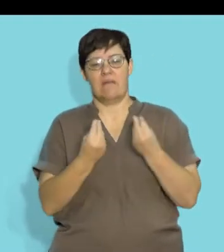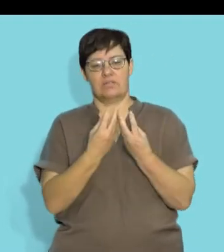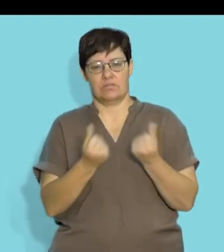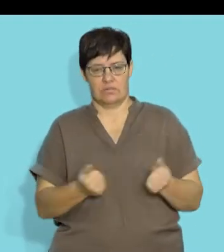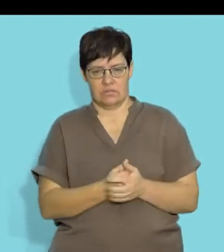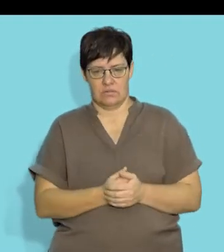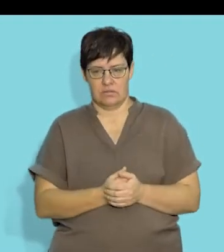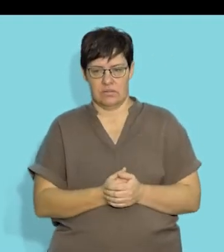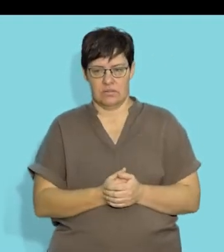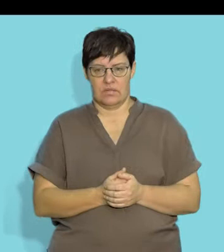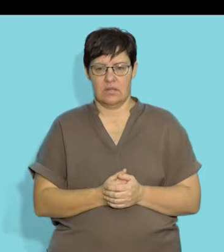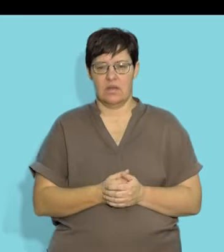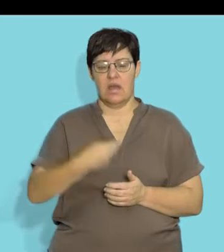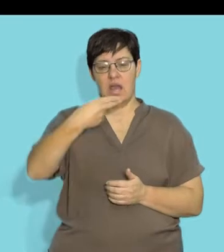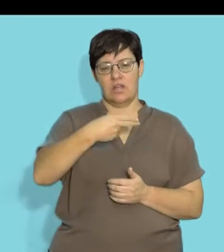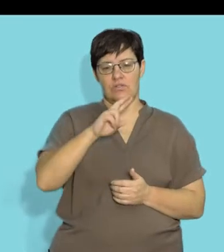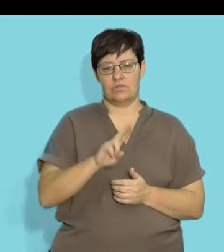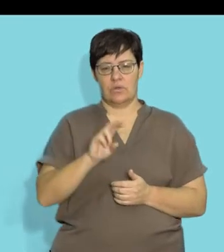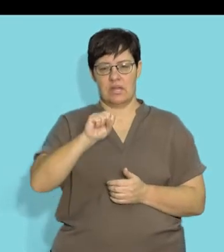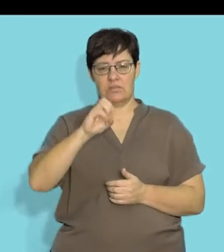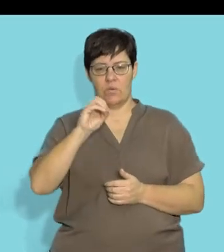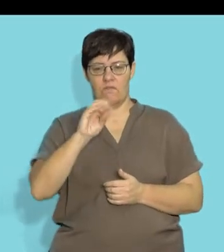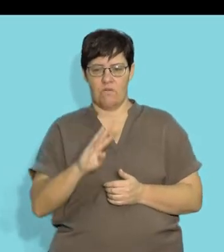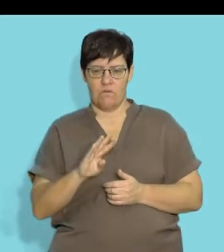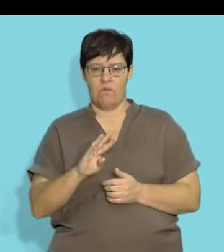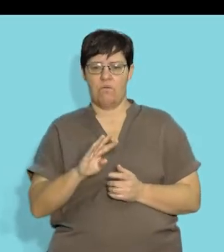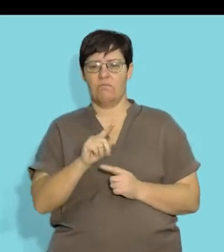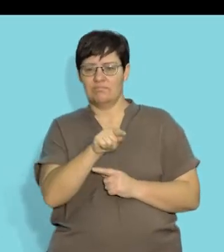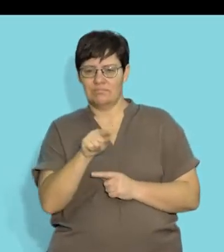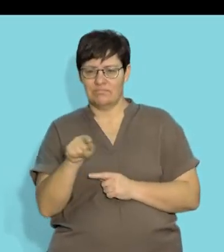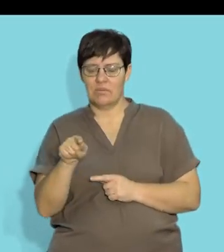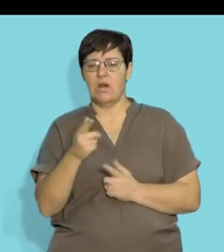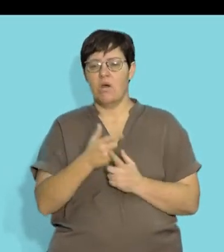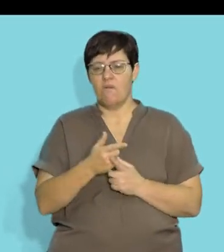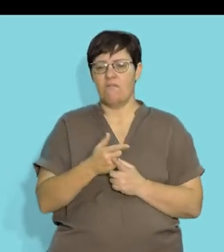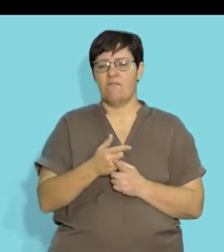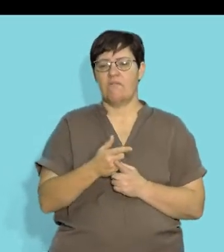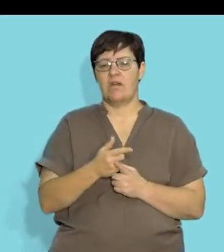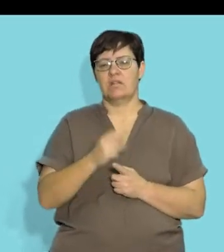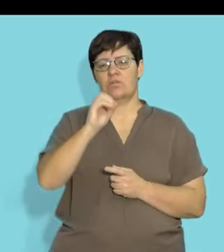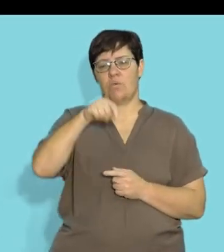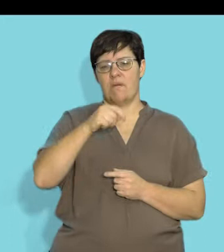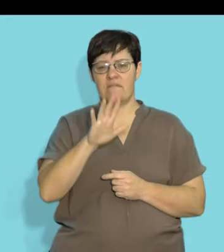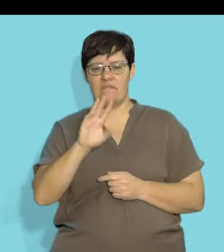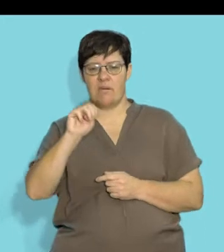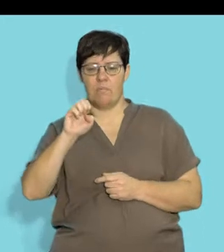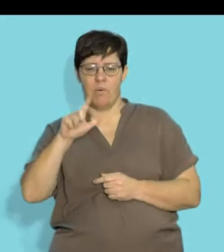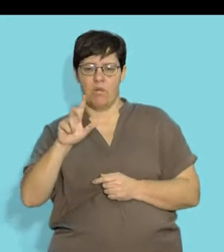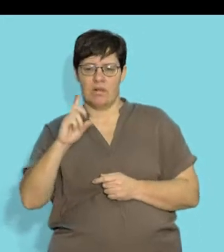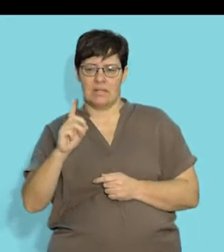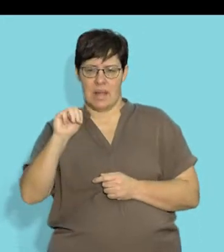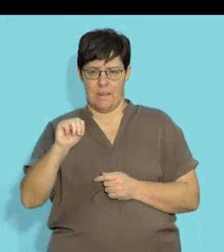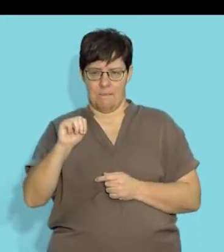of sulfuric acid with a concentration of 0.5 moles per cubic decimeter. So